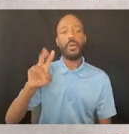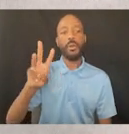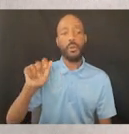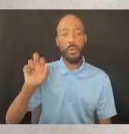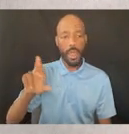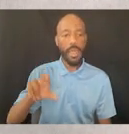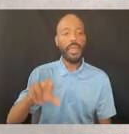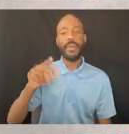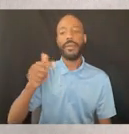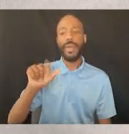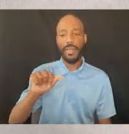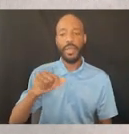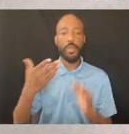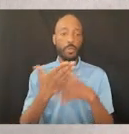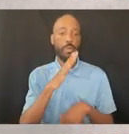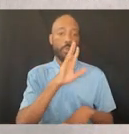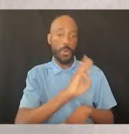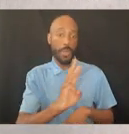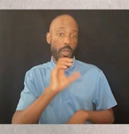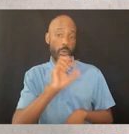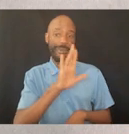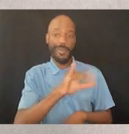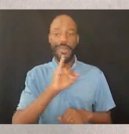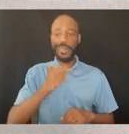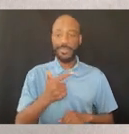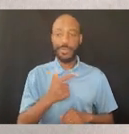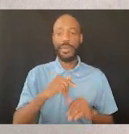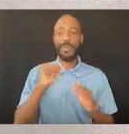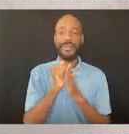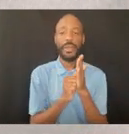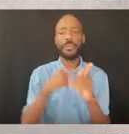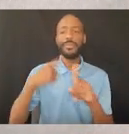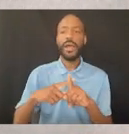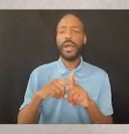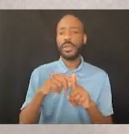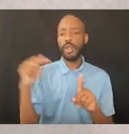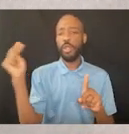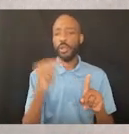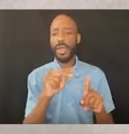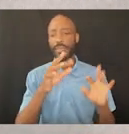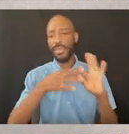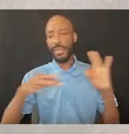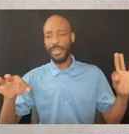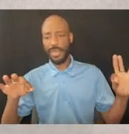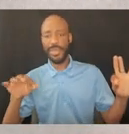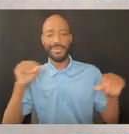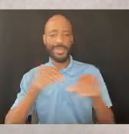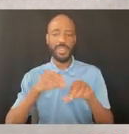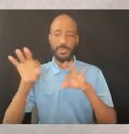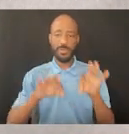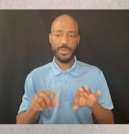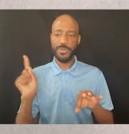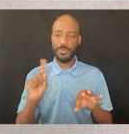accounts. Take a look at them here. You can also look at the link in the description where all of them will be listed.